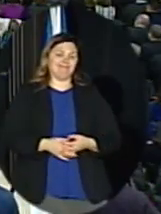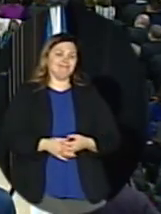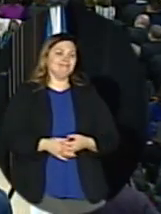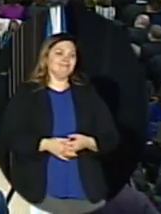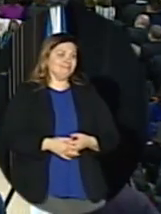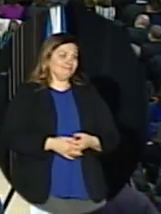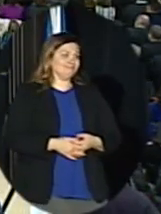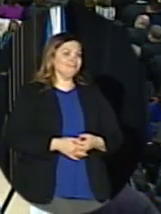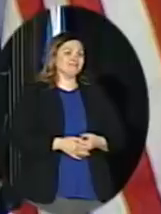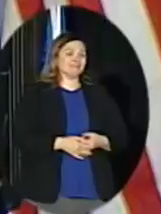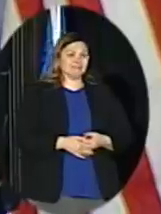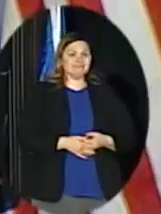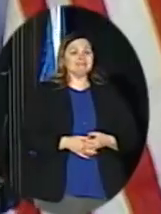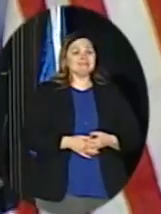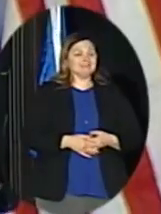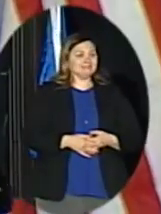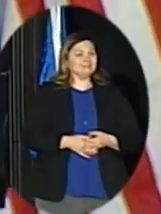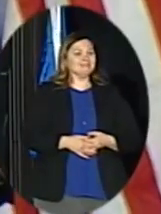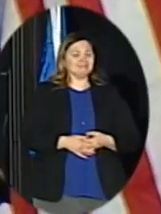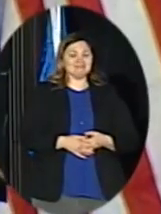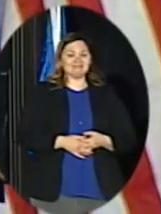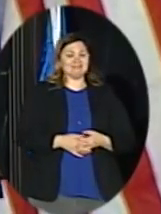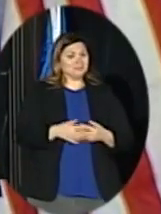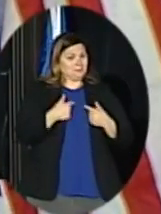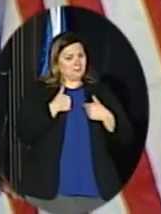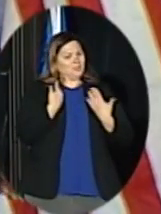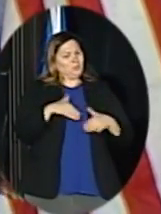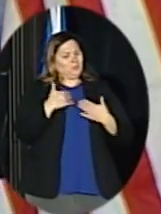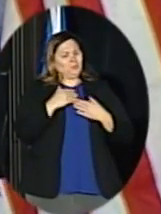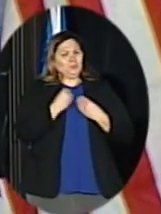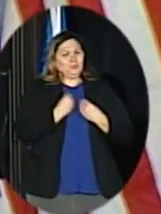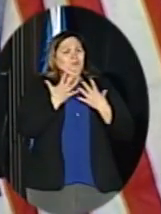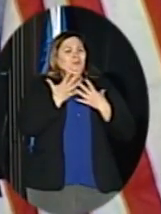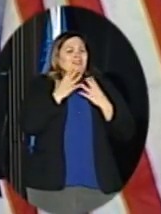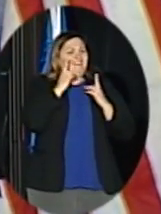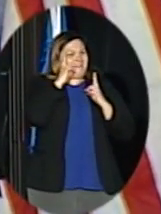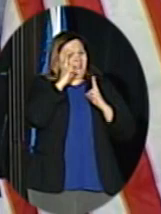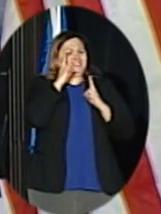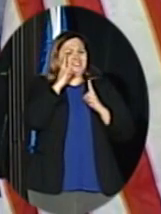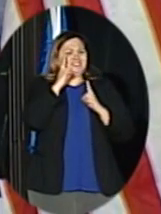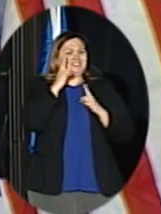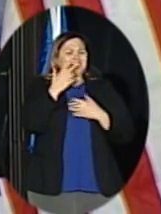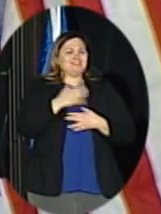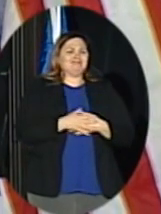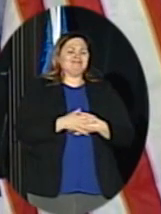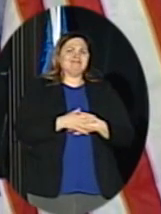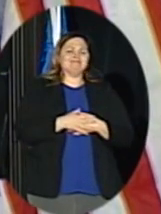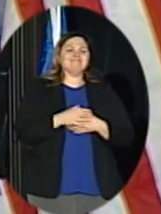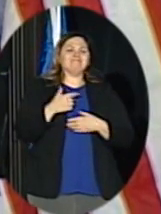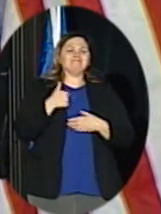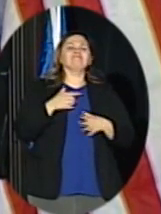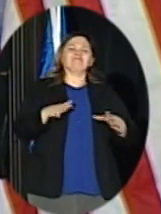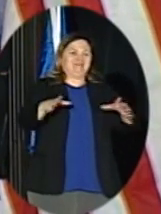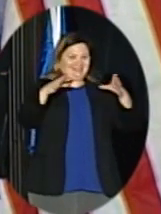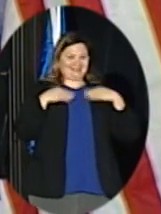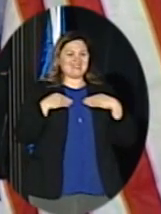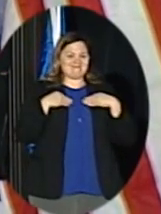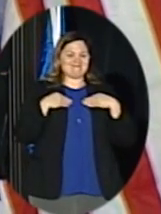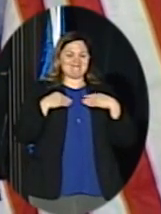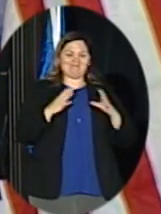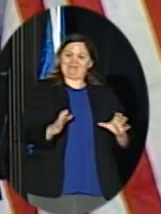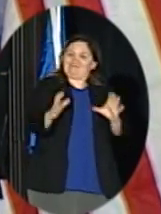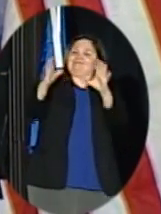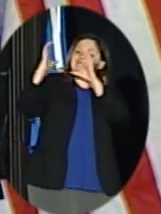I am honored and privileged to accept this great responsibility as mayor of the city of St.